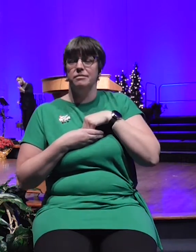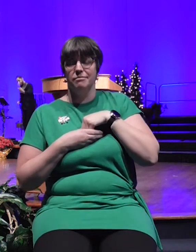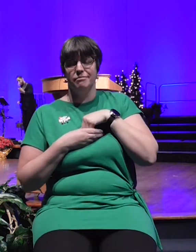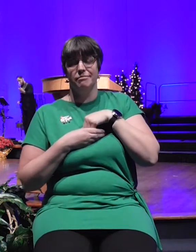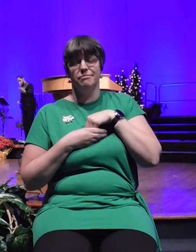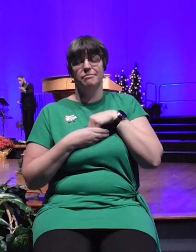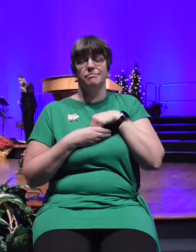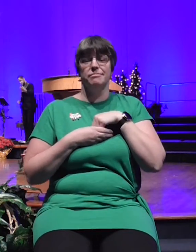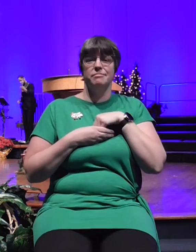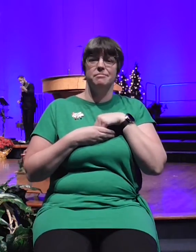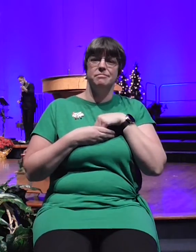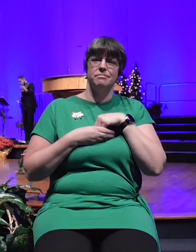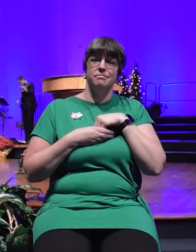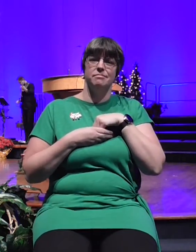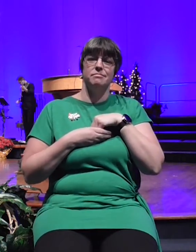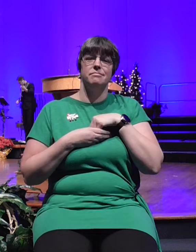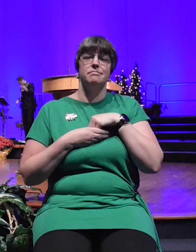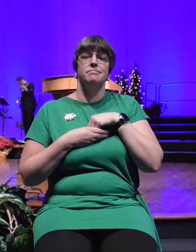in me.